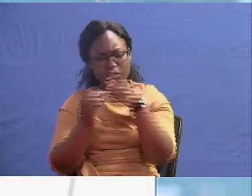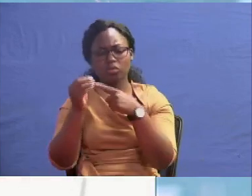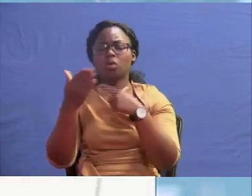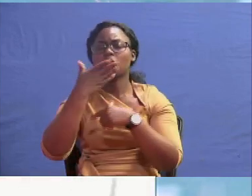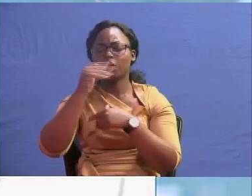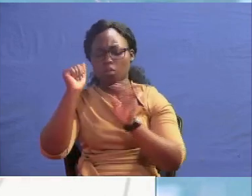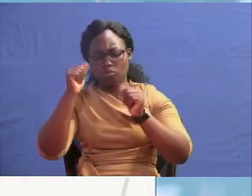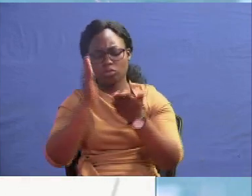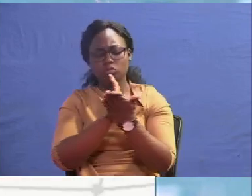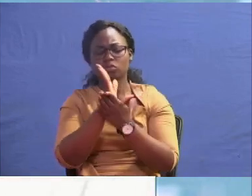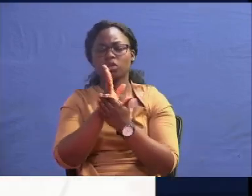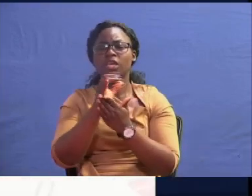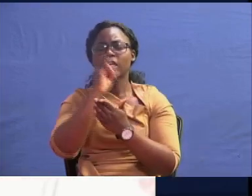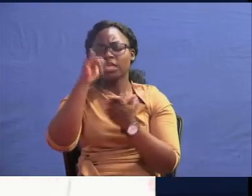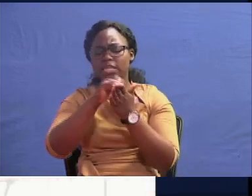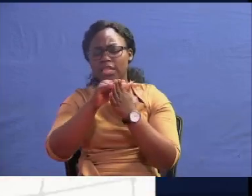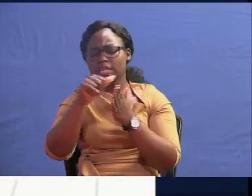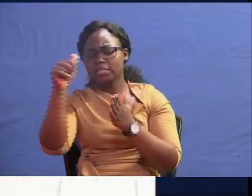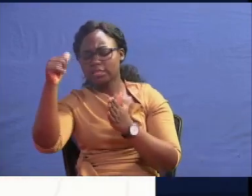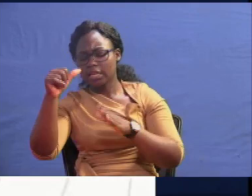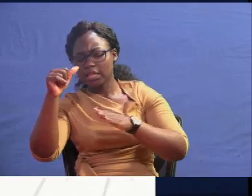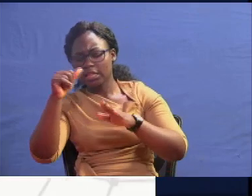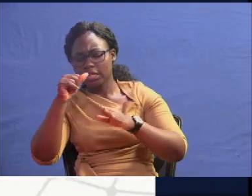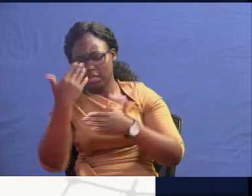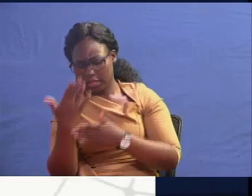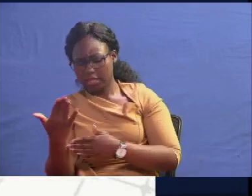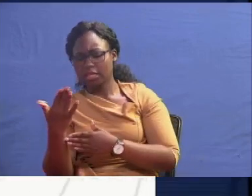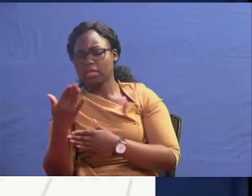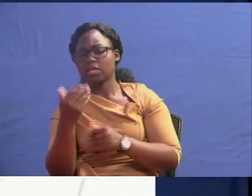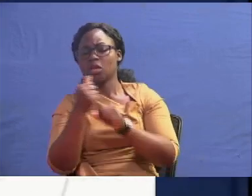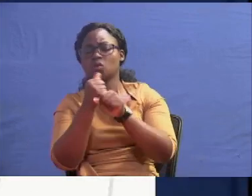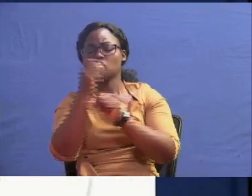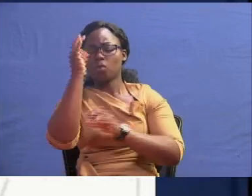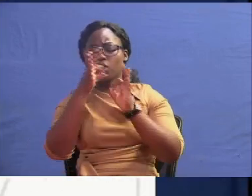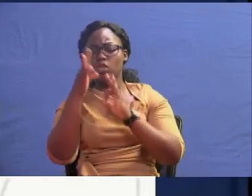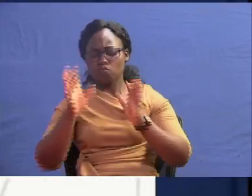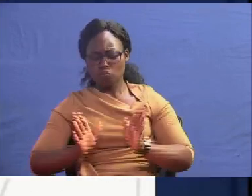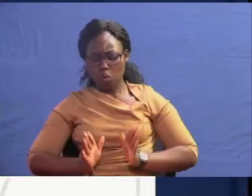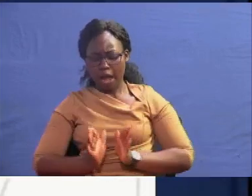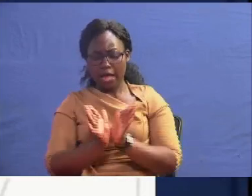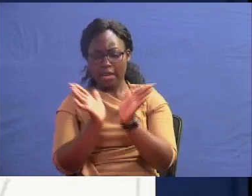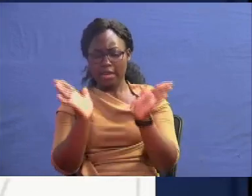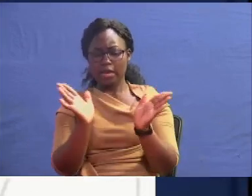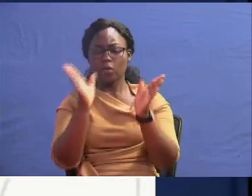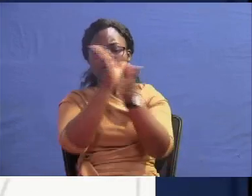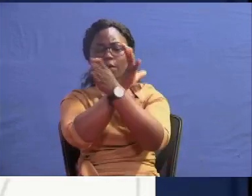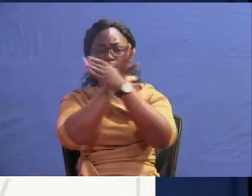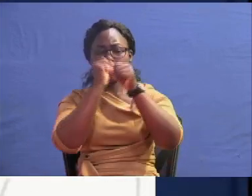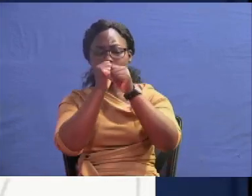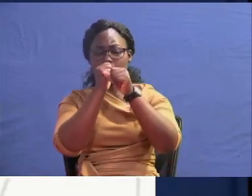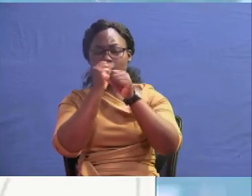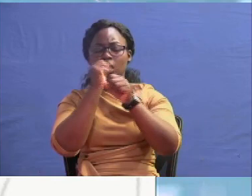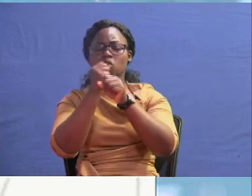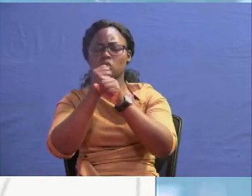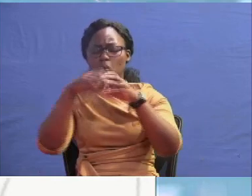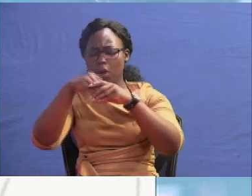And if that is anything to go by, then probably if we were to allow the president probably to work